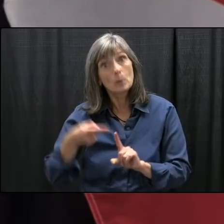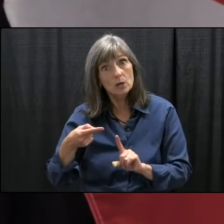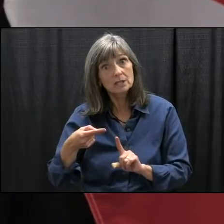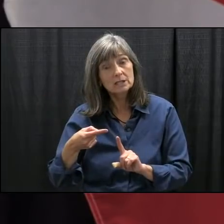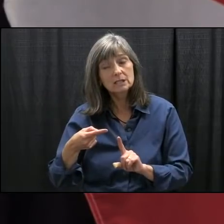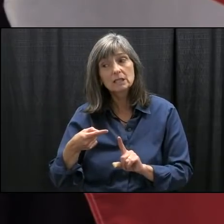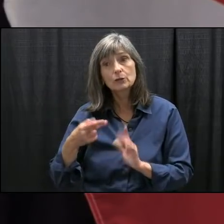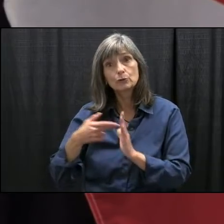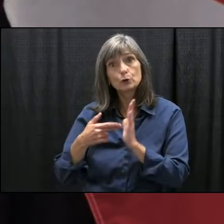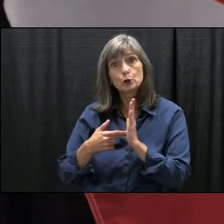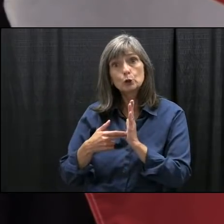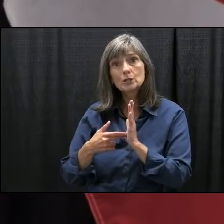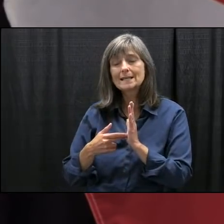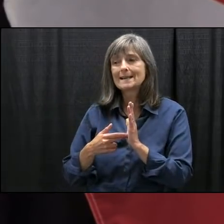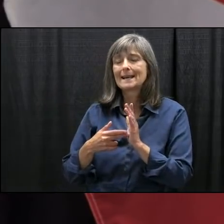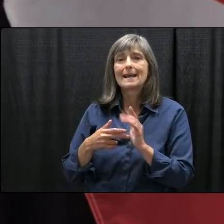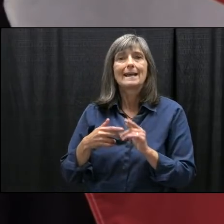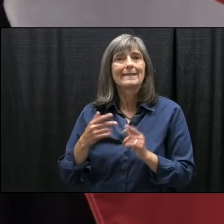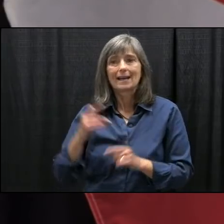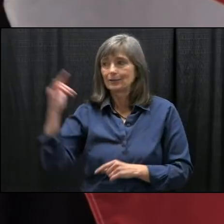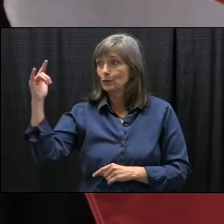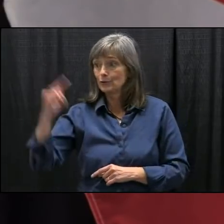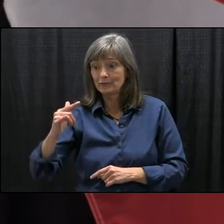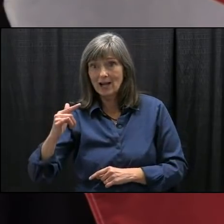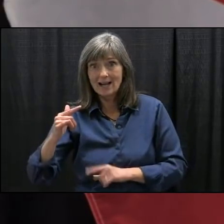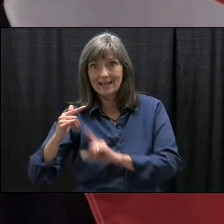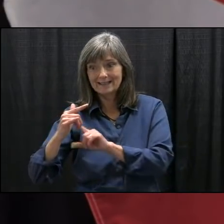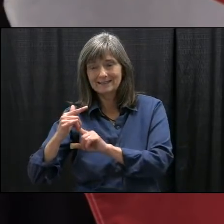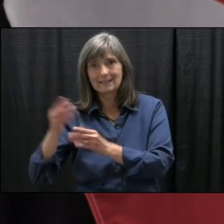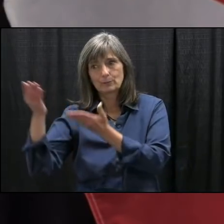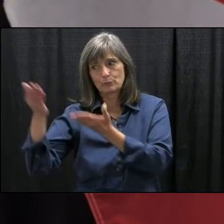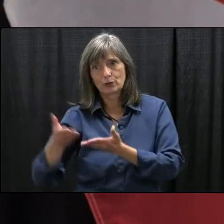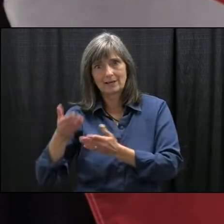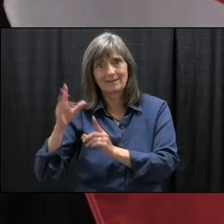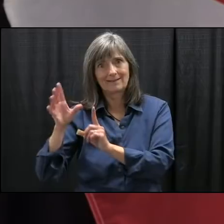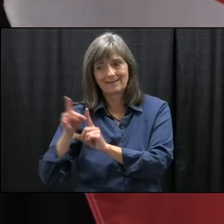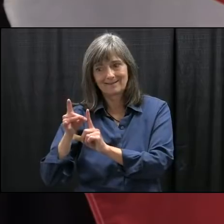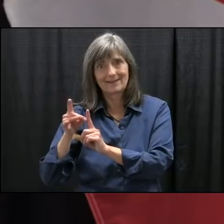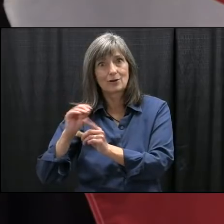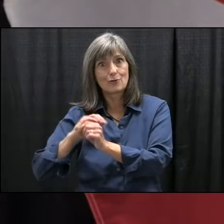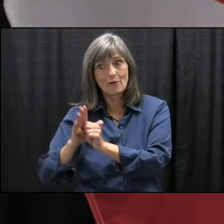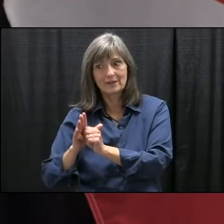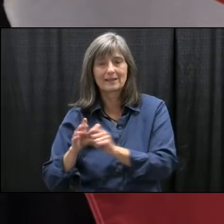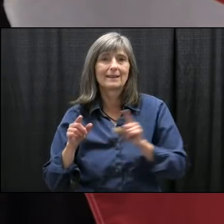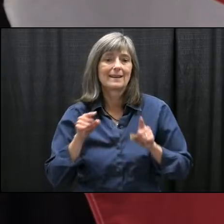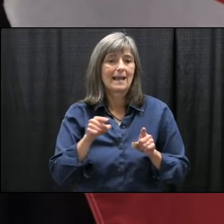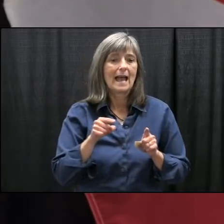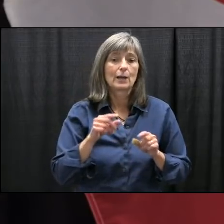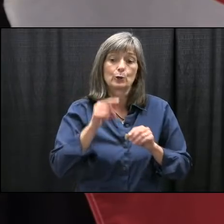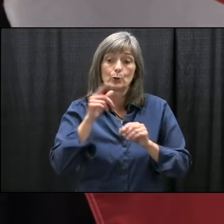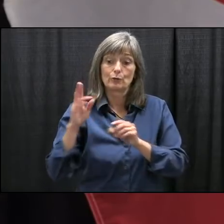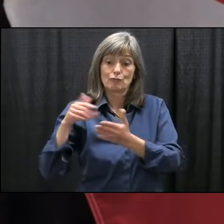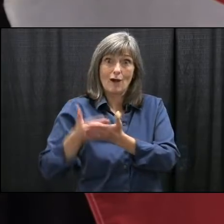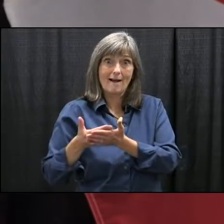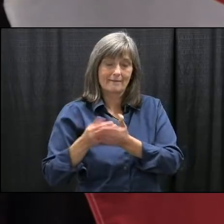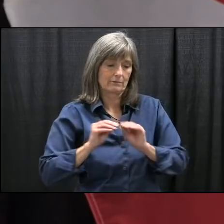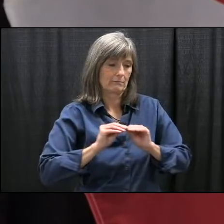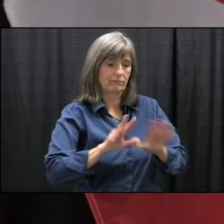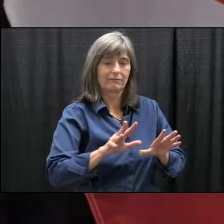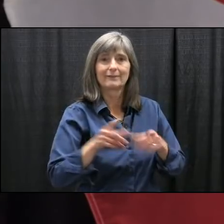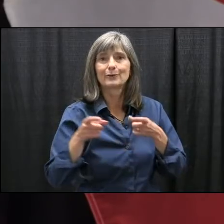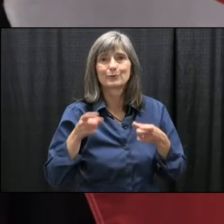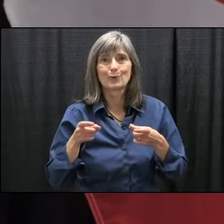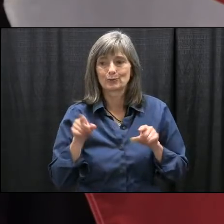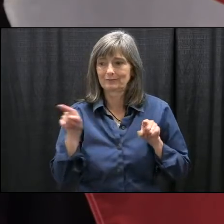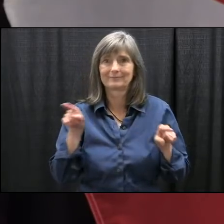is tackle those two things. We do have the advantage of being an island, and we're preventing first, doing what we can do to